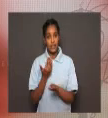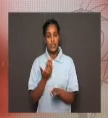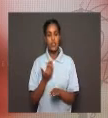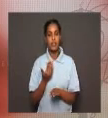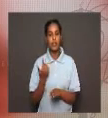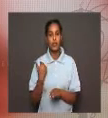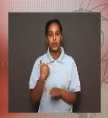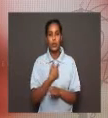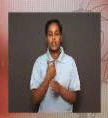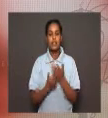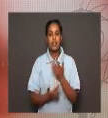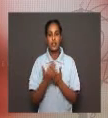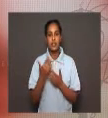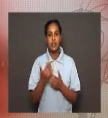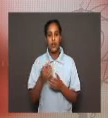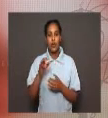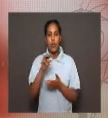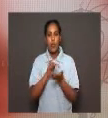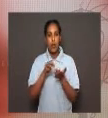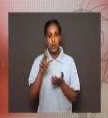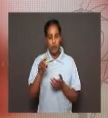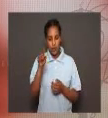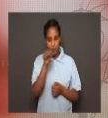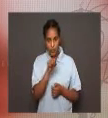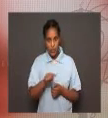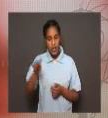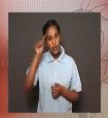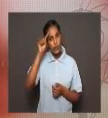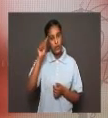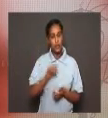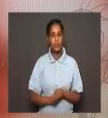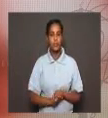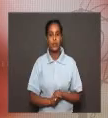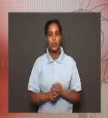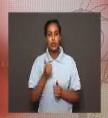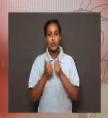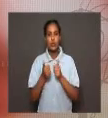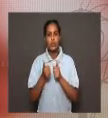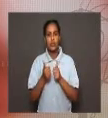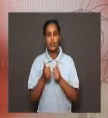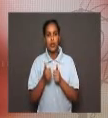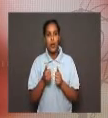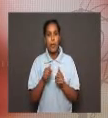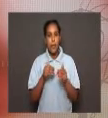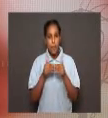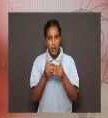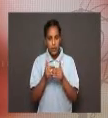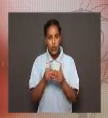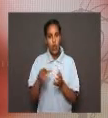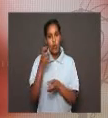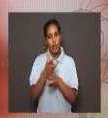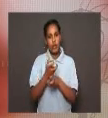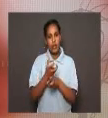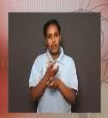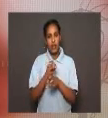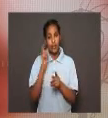Previously, we discussed molecular orbital theory, which sounds much more complicated than